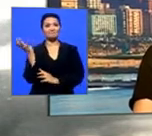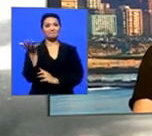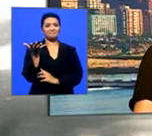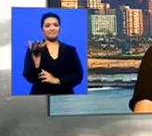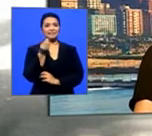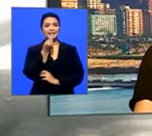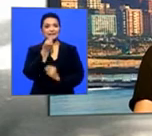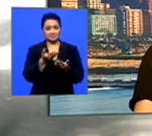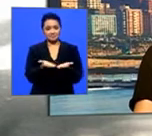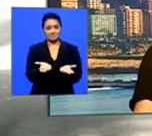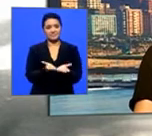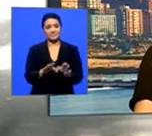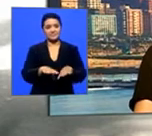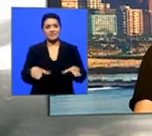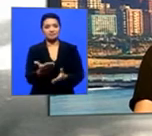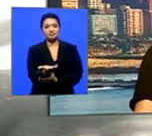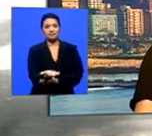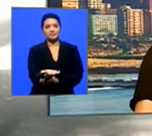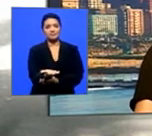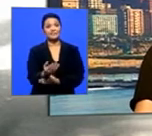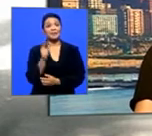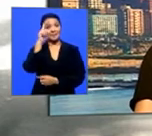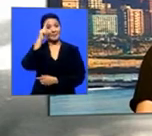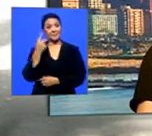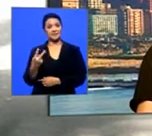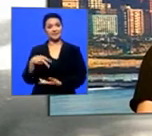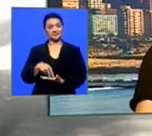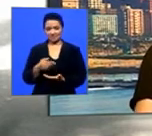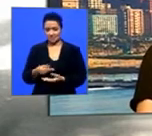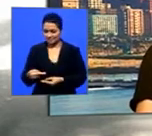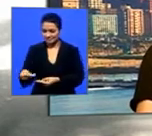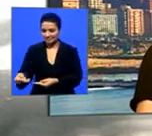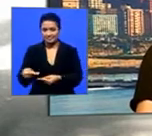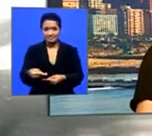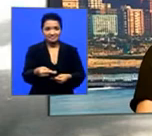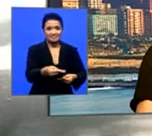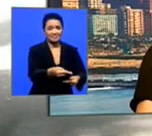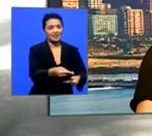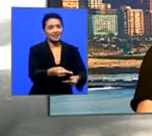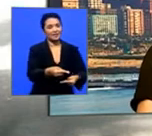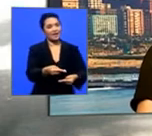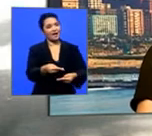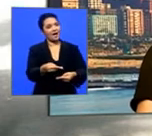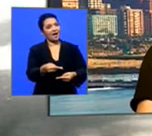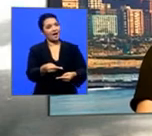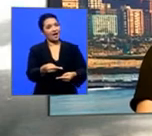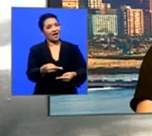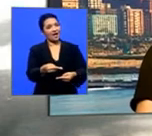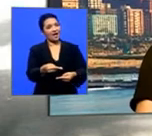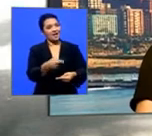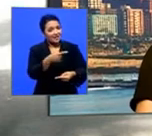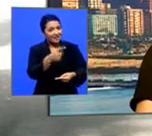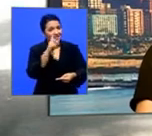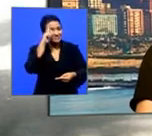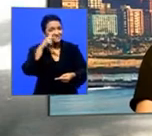it down on the table, and before anyone could do anything, Madiba himself rose and started serving us, which I don't think any of us knew what to do with that. You